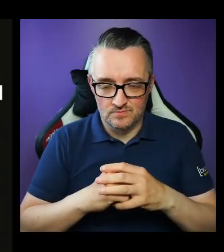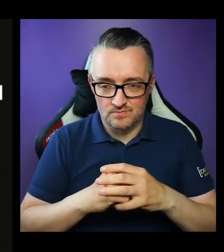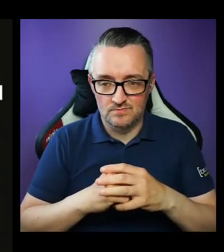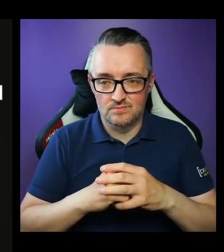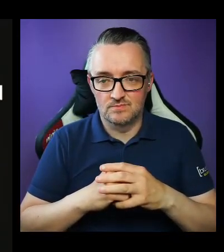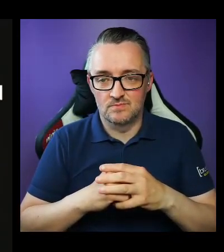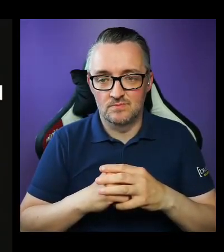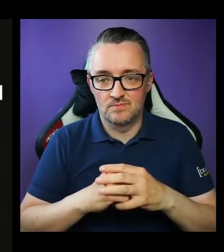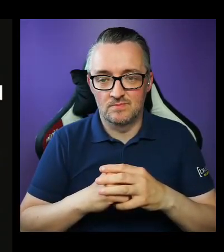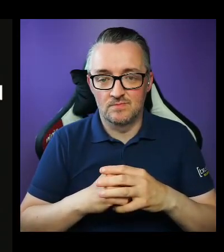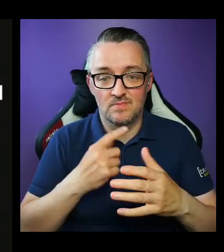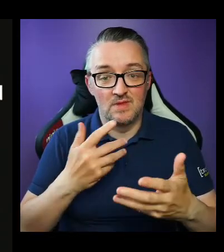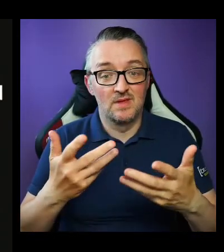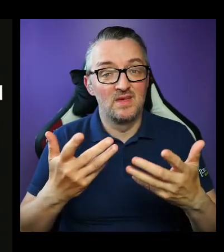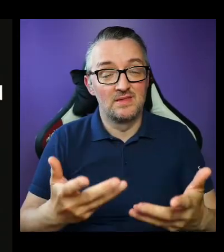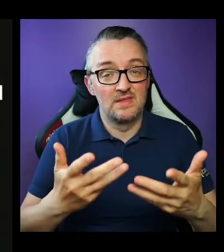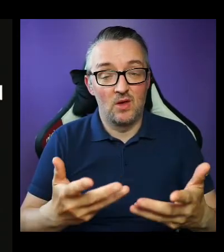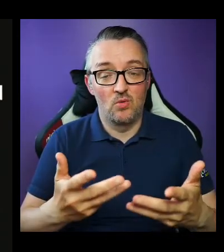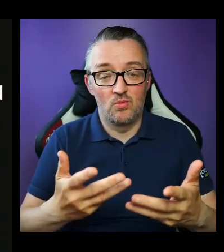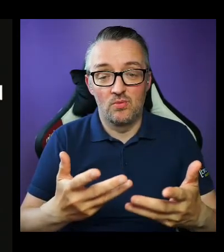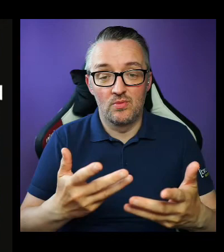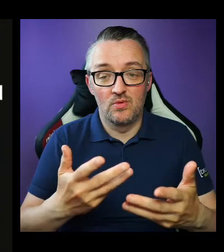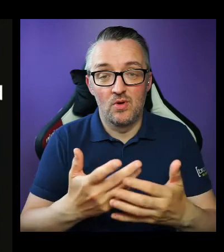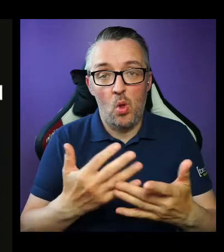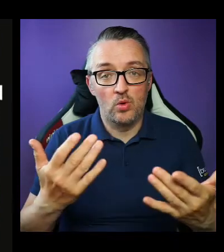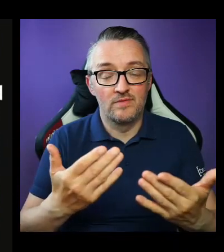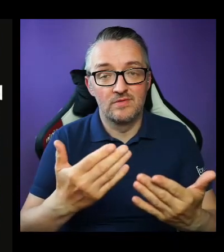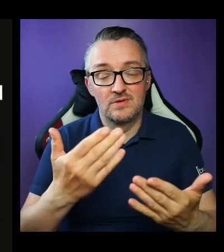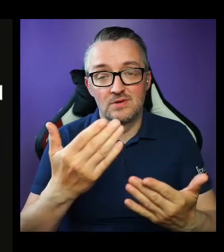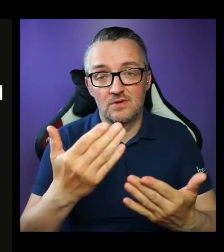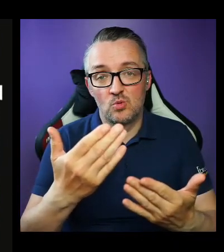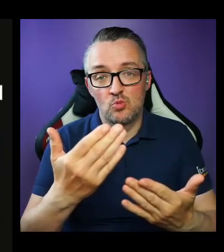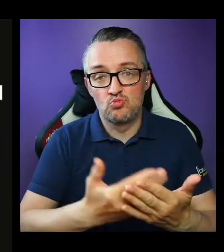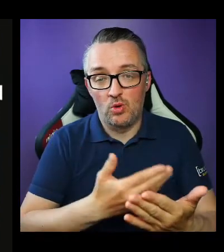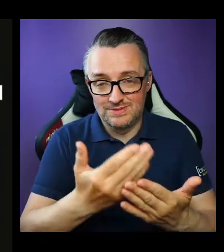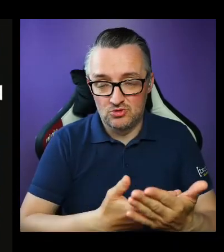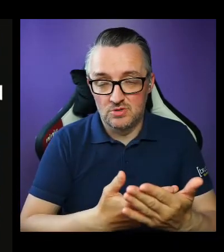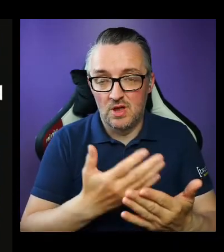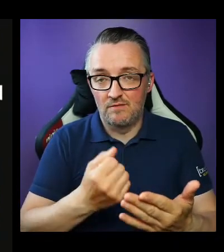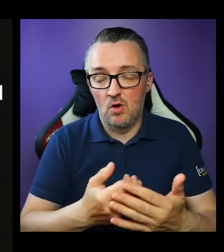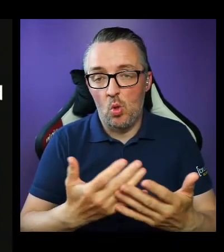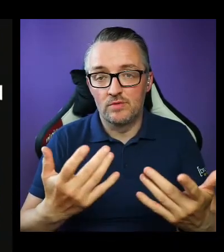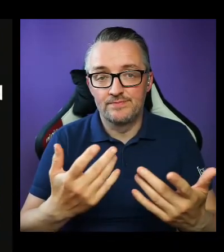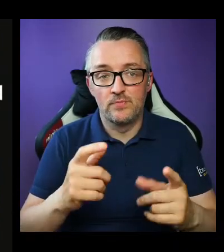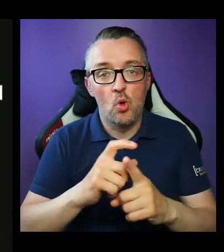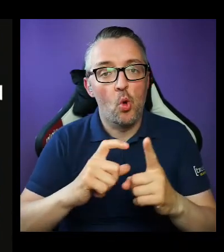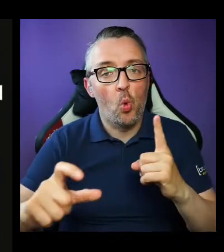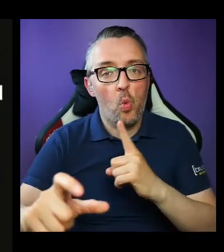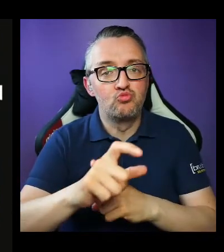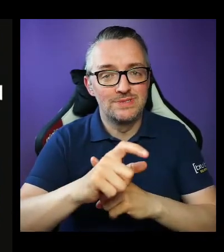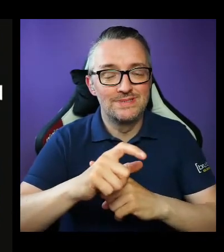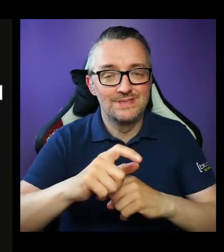Yeah, I mean, nowadays, as I said, there is a lot of documentation, and there's a really good community when it comes